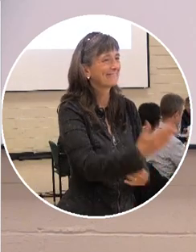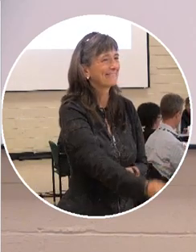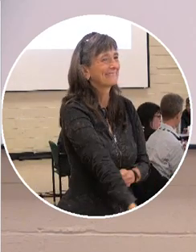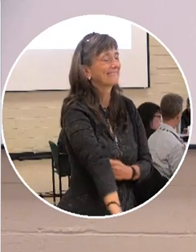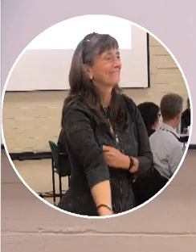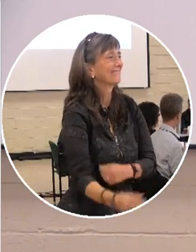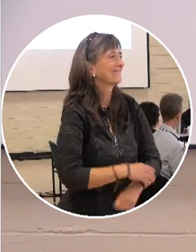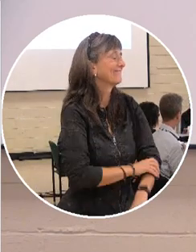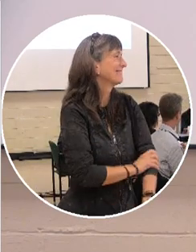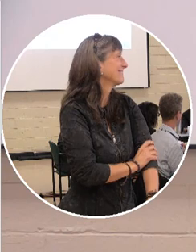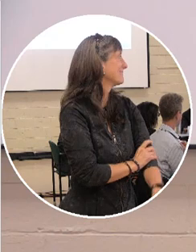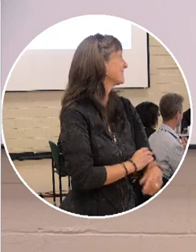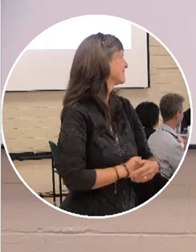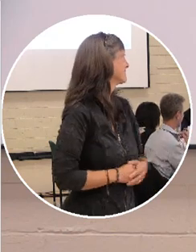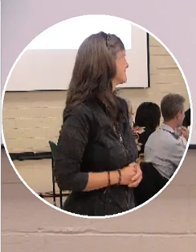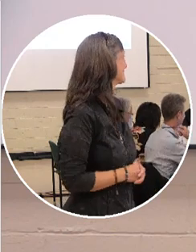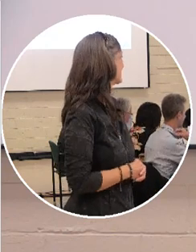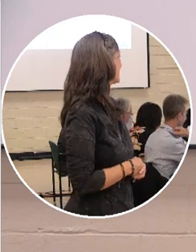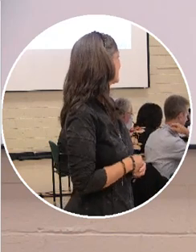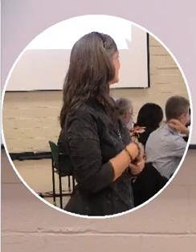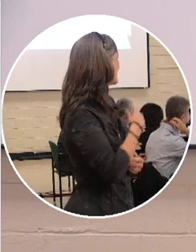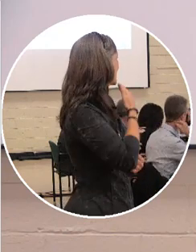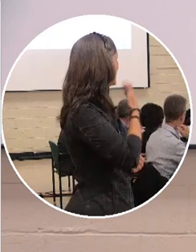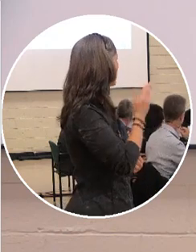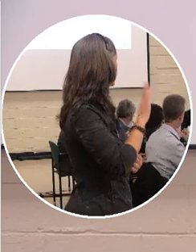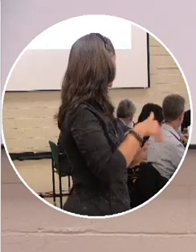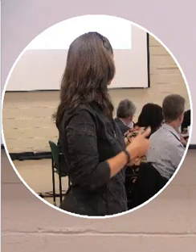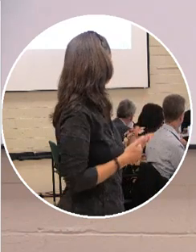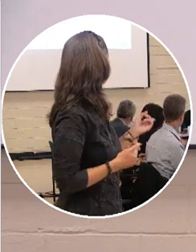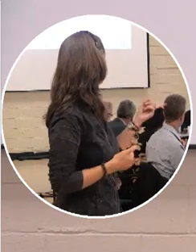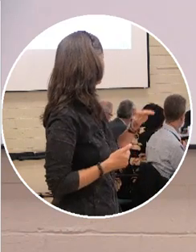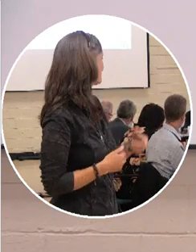So thank you, Mr. Chair. Thank you all.